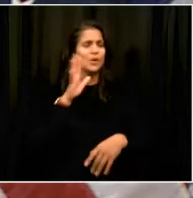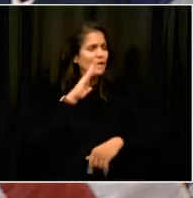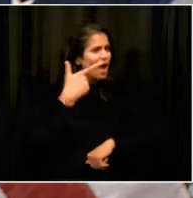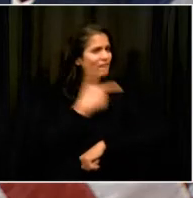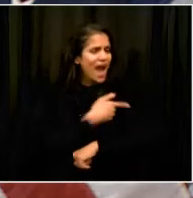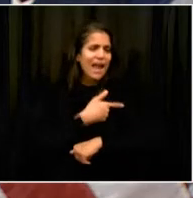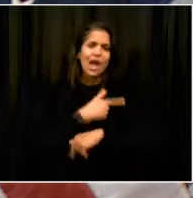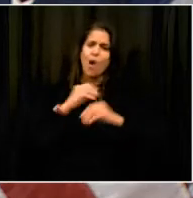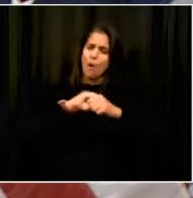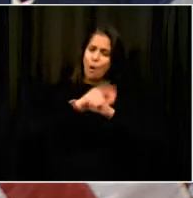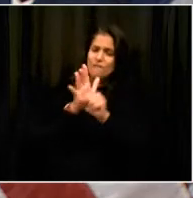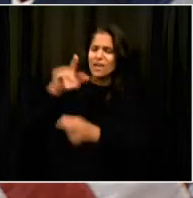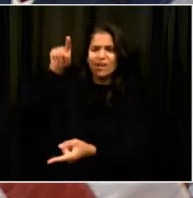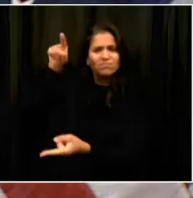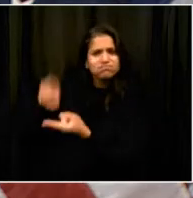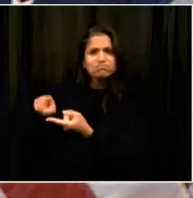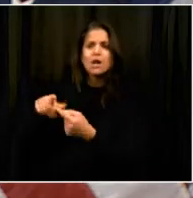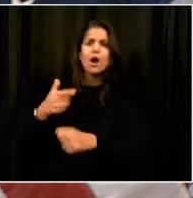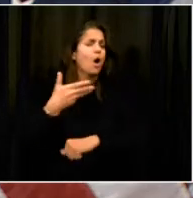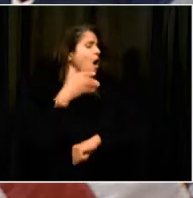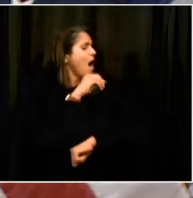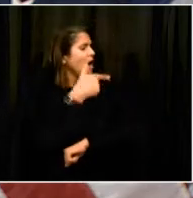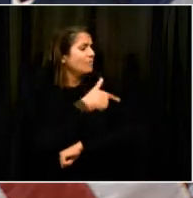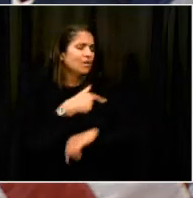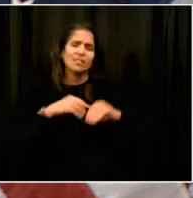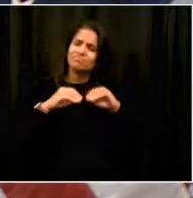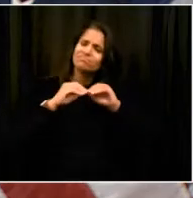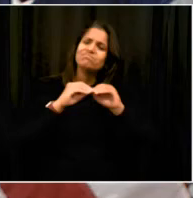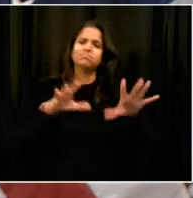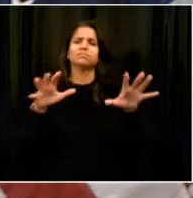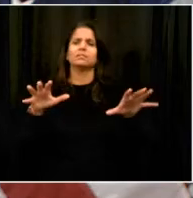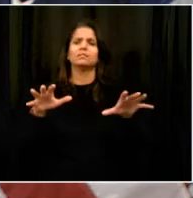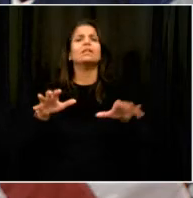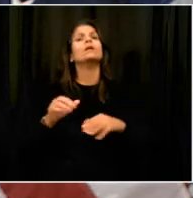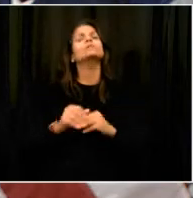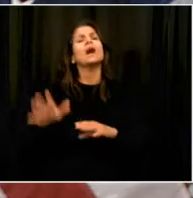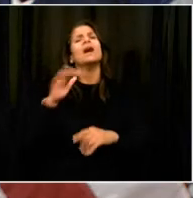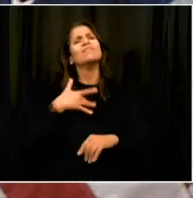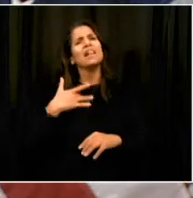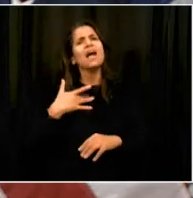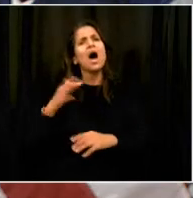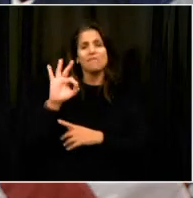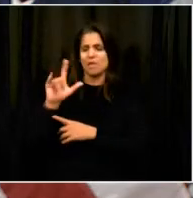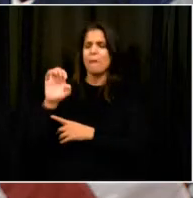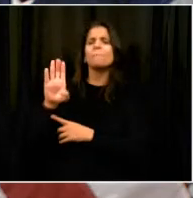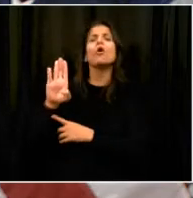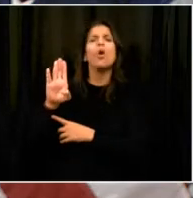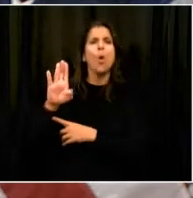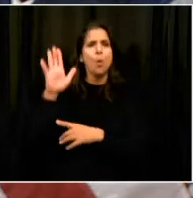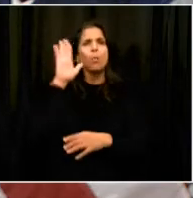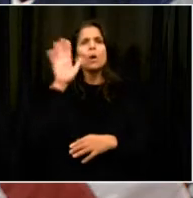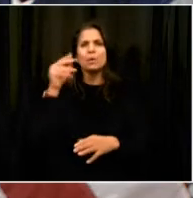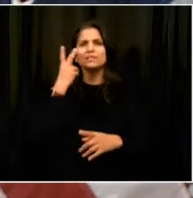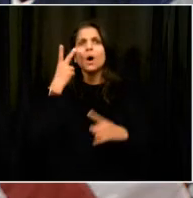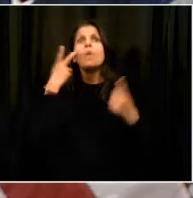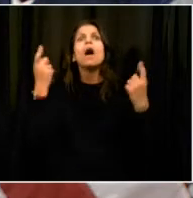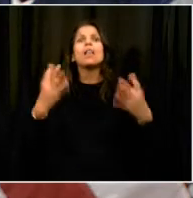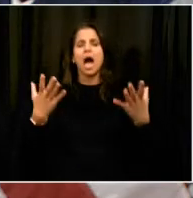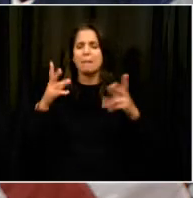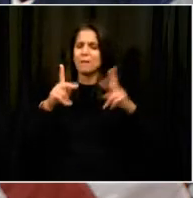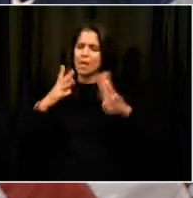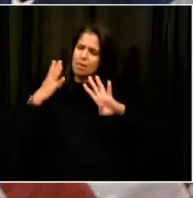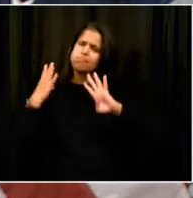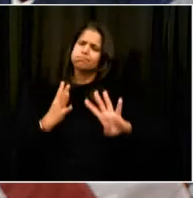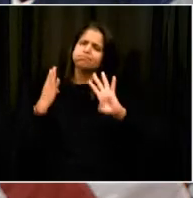to see vaccine distribution really much more widely across the city, especially for the folks who need it the most. And then it grows from